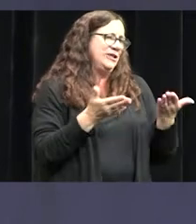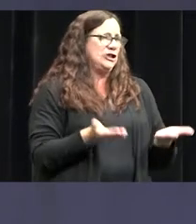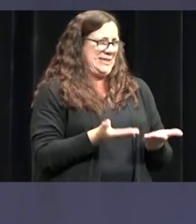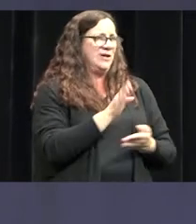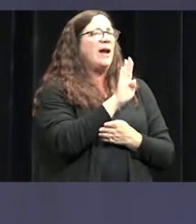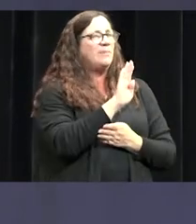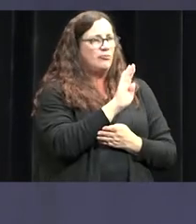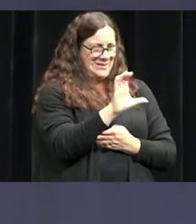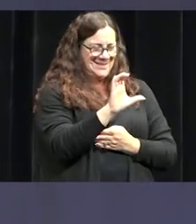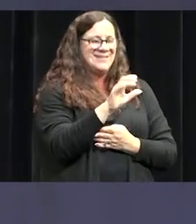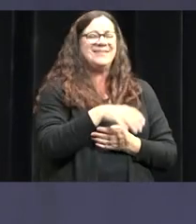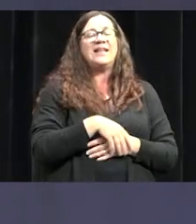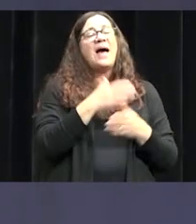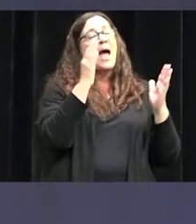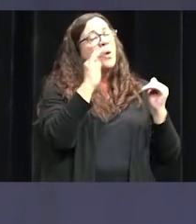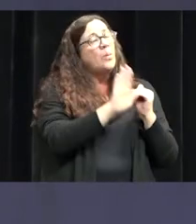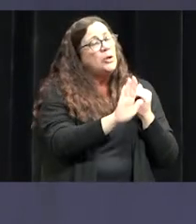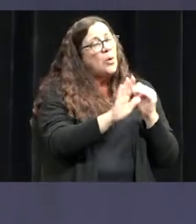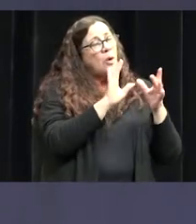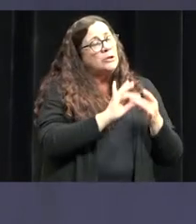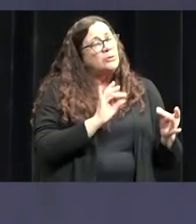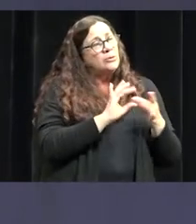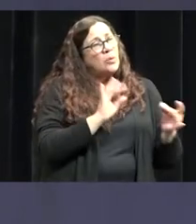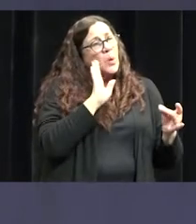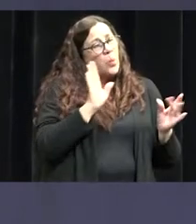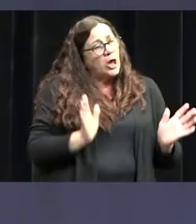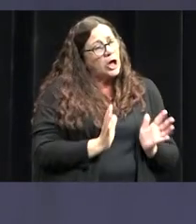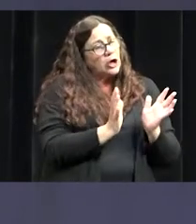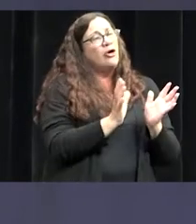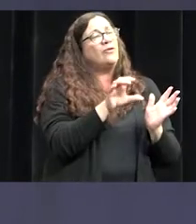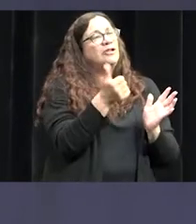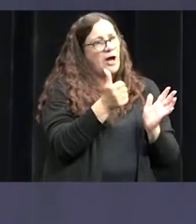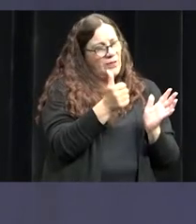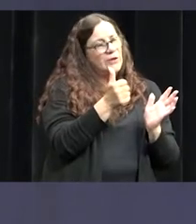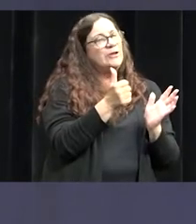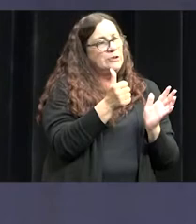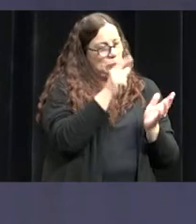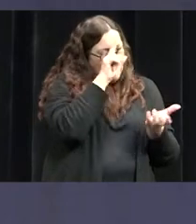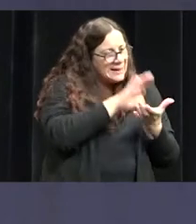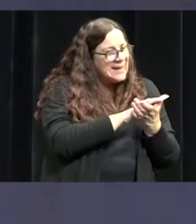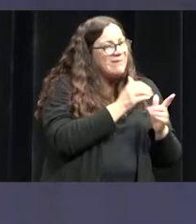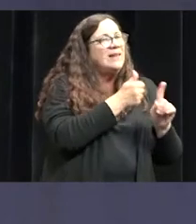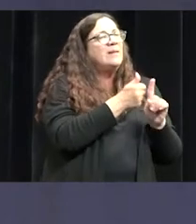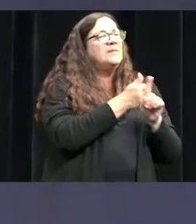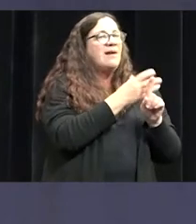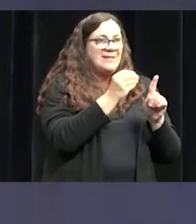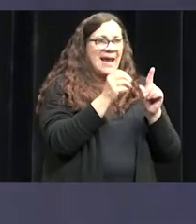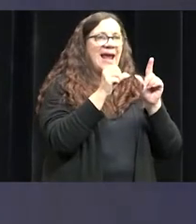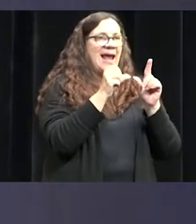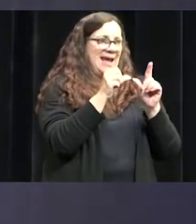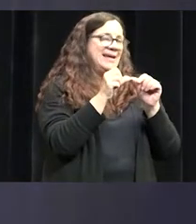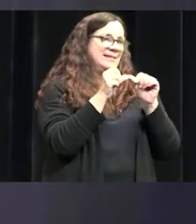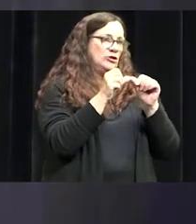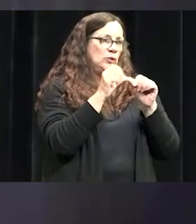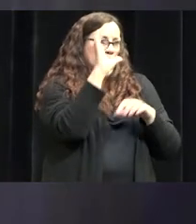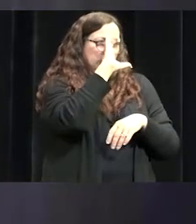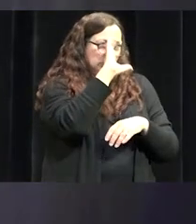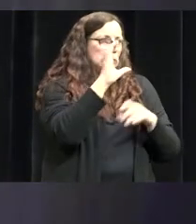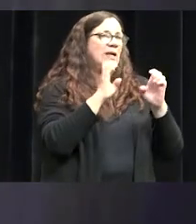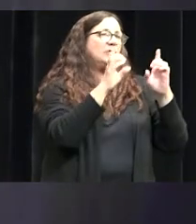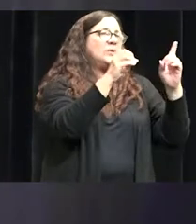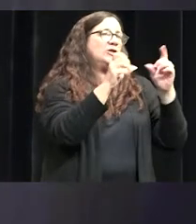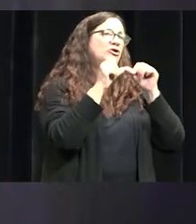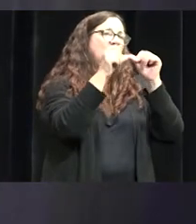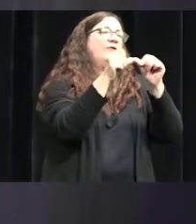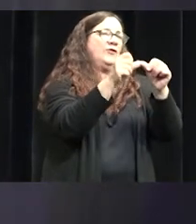others to believe in themselves and pursue an education to further their dreams i am